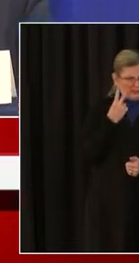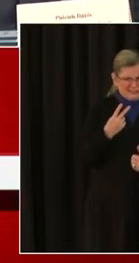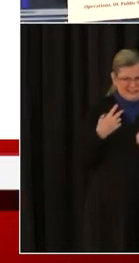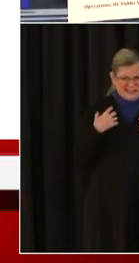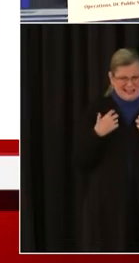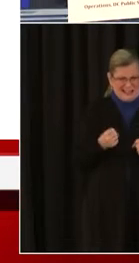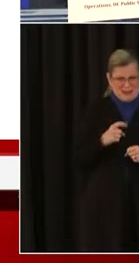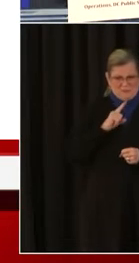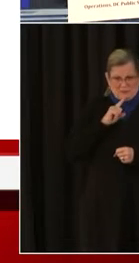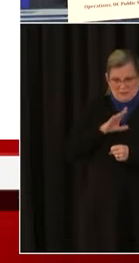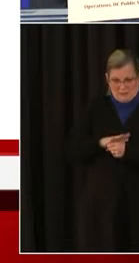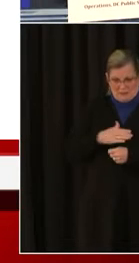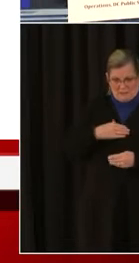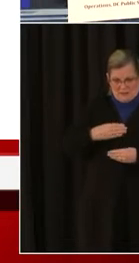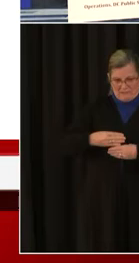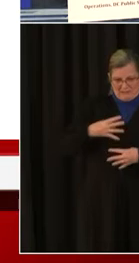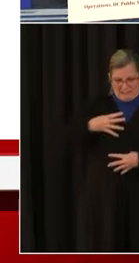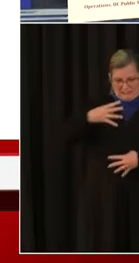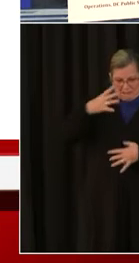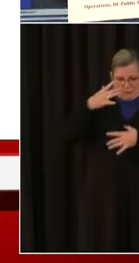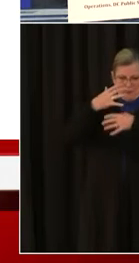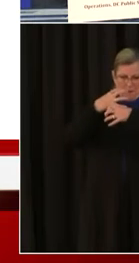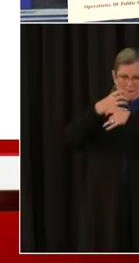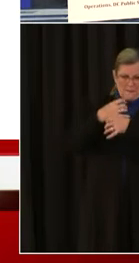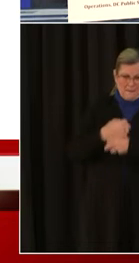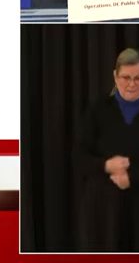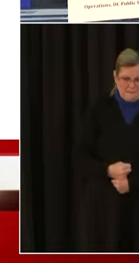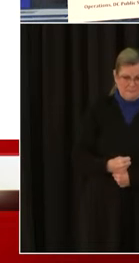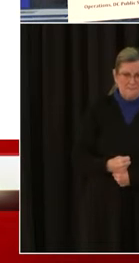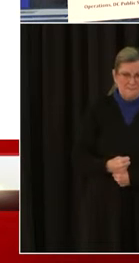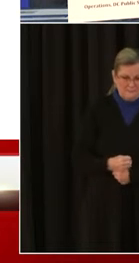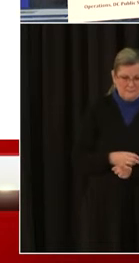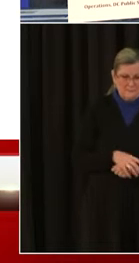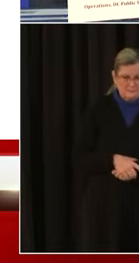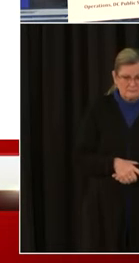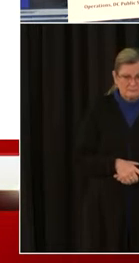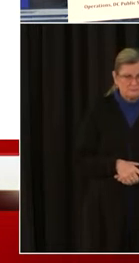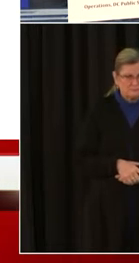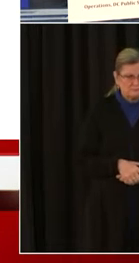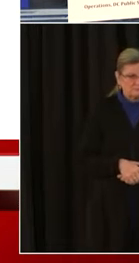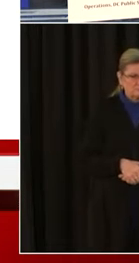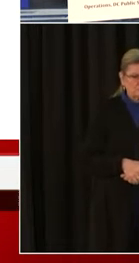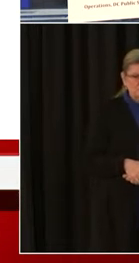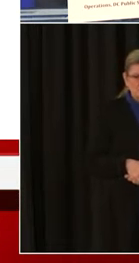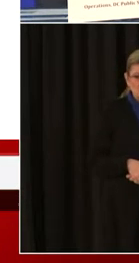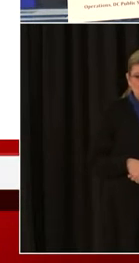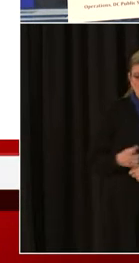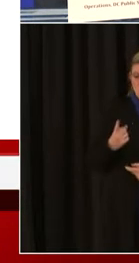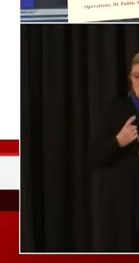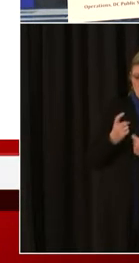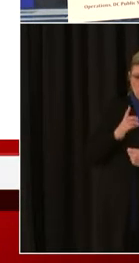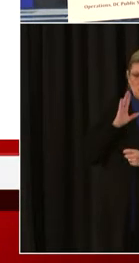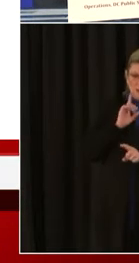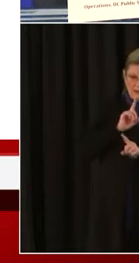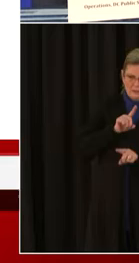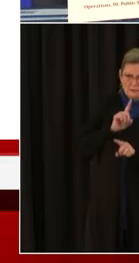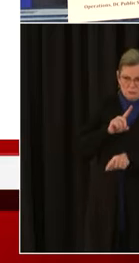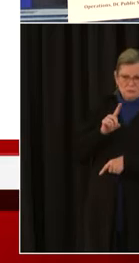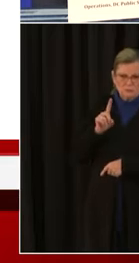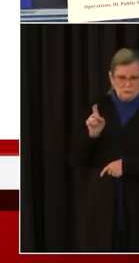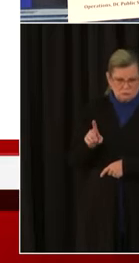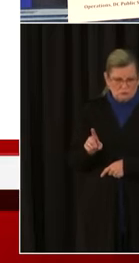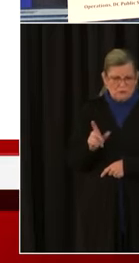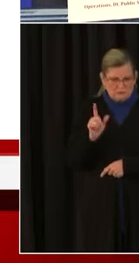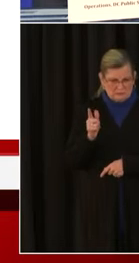commitments. So I'll go through some of these in detail and then a few more slides, but happy to take questions as well. The Chancellor